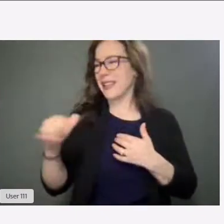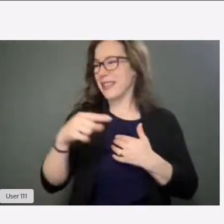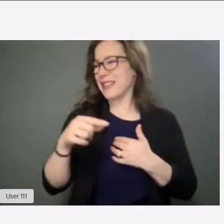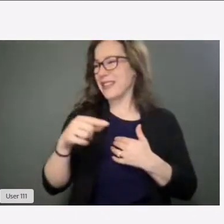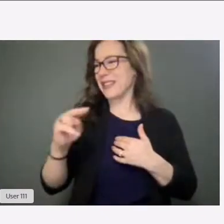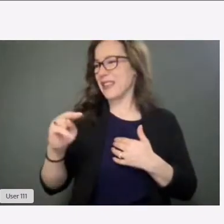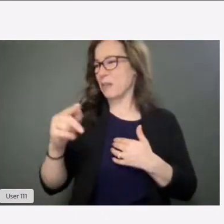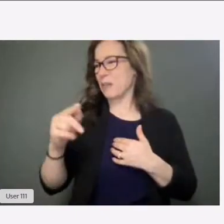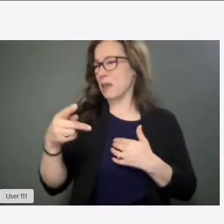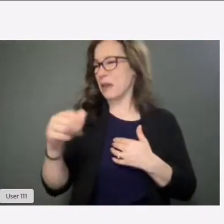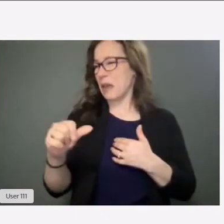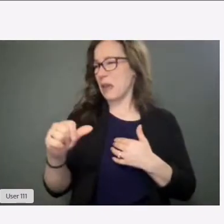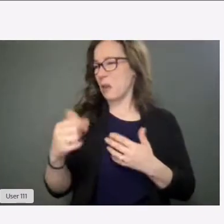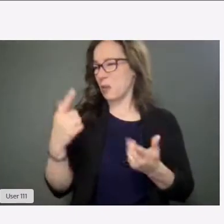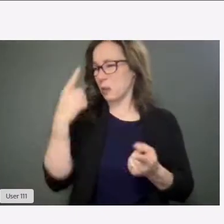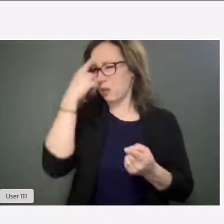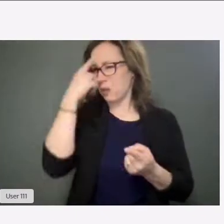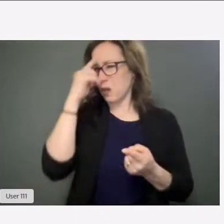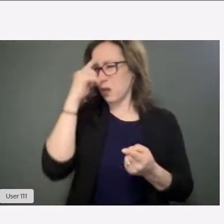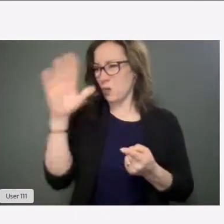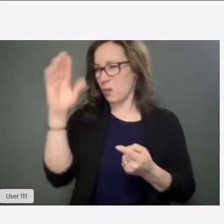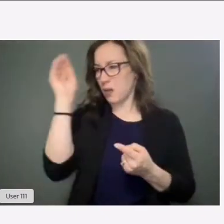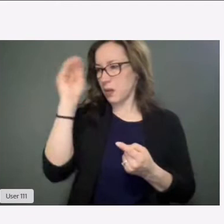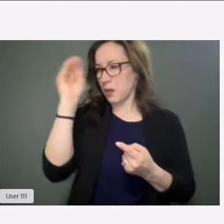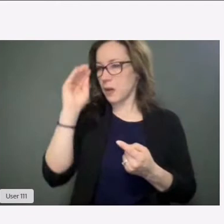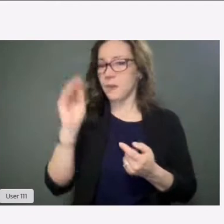think?